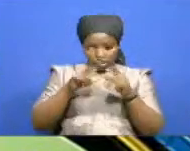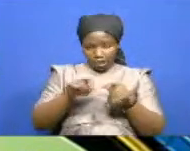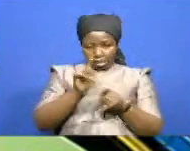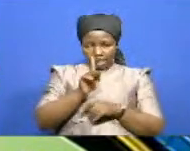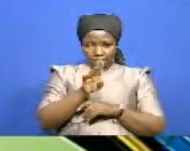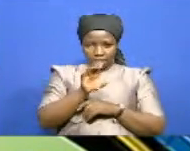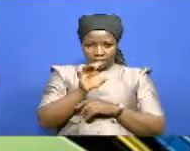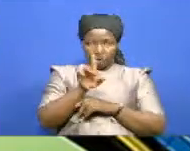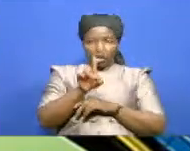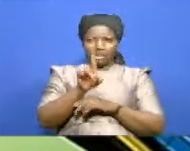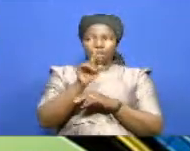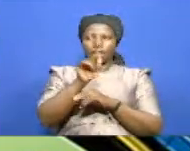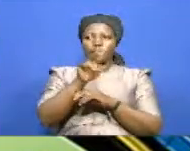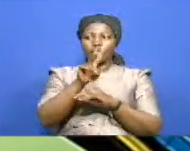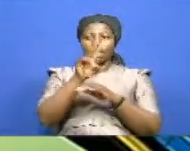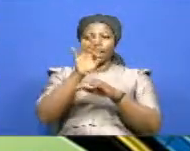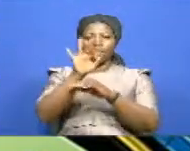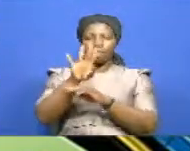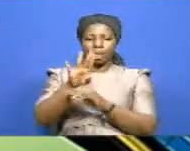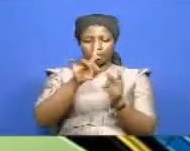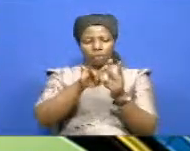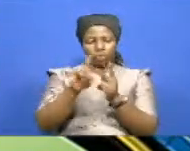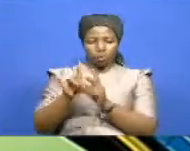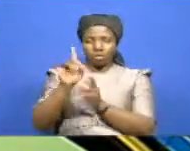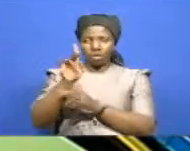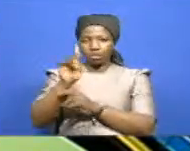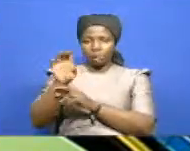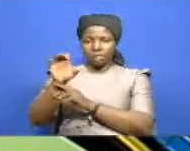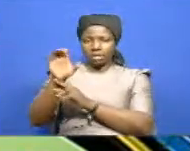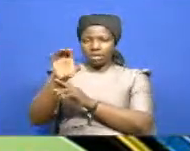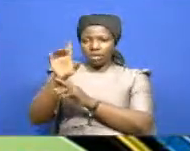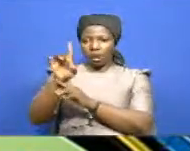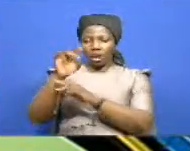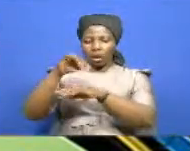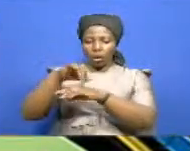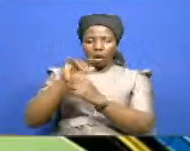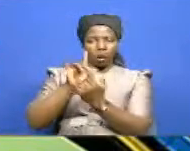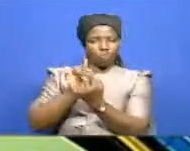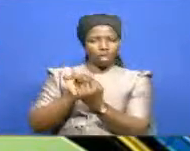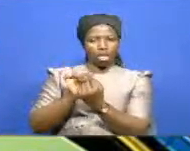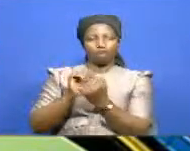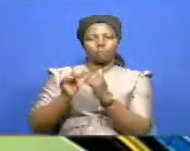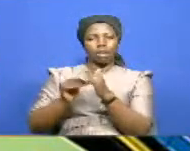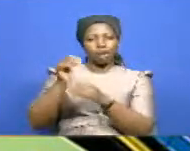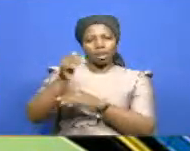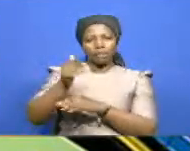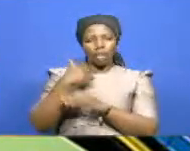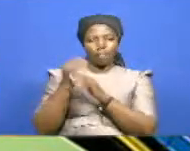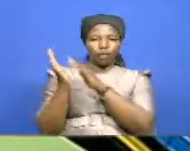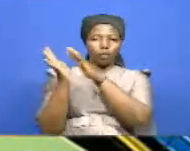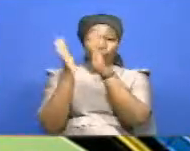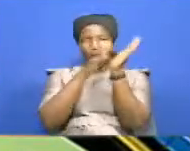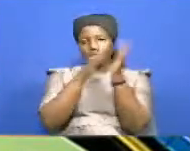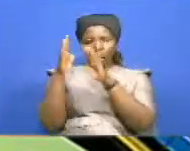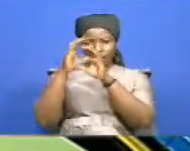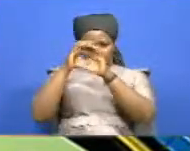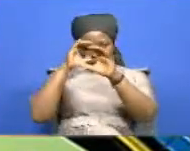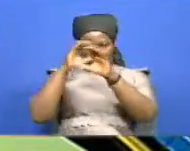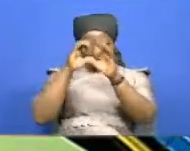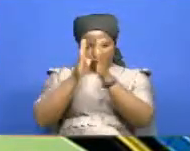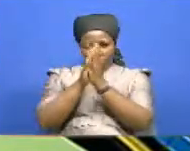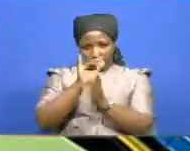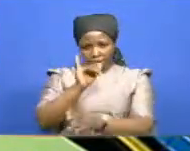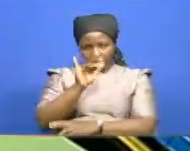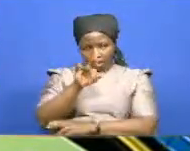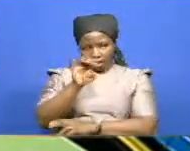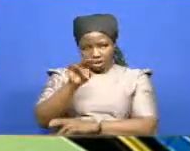on Facebook and at KBC Channel 1 on Twitter. Up next is the weather forecast with Irene Muchuma